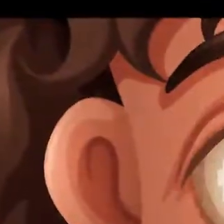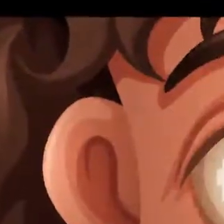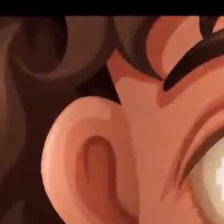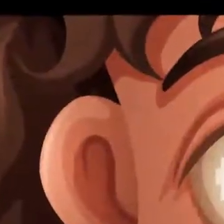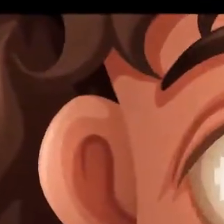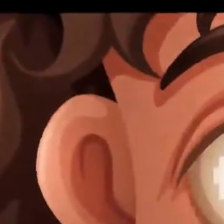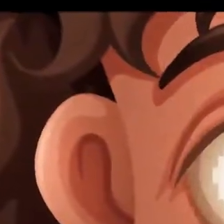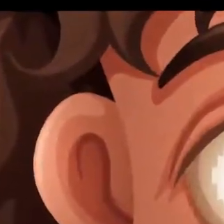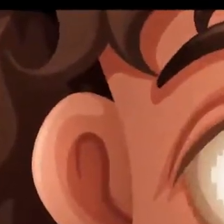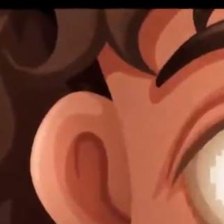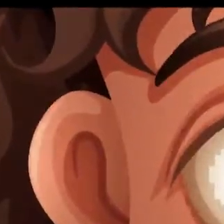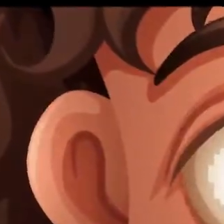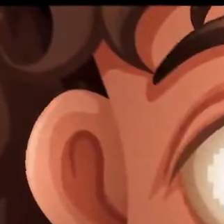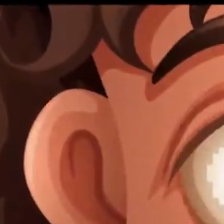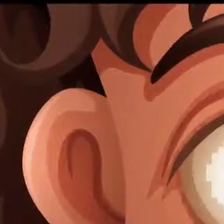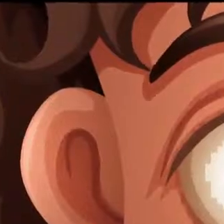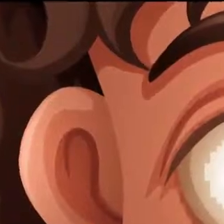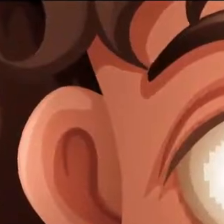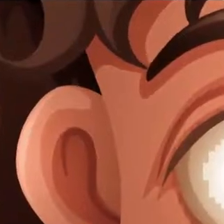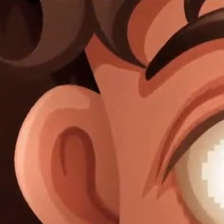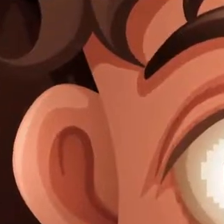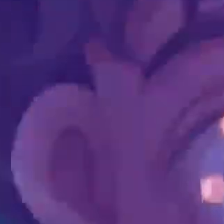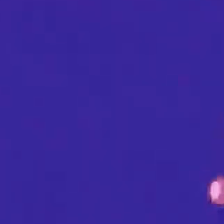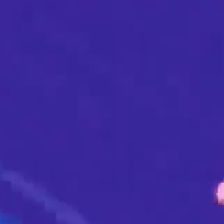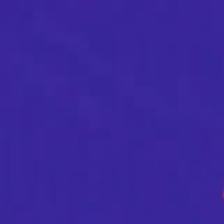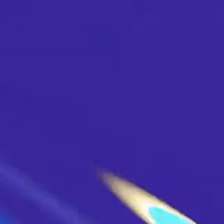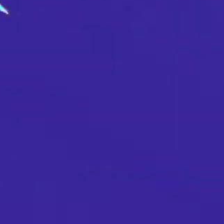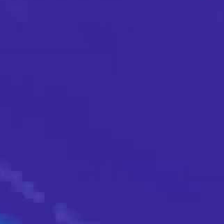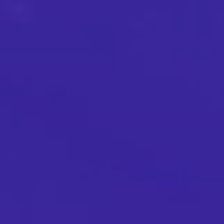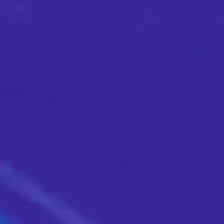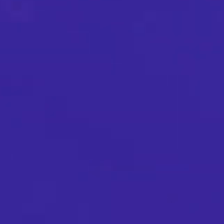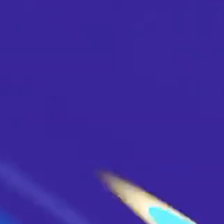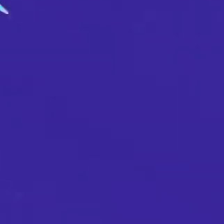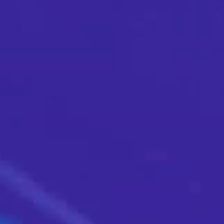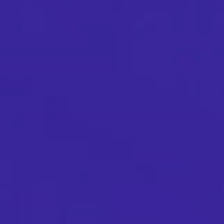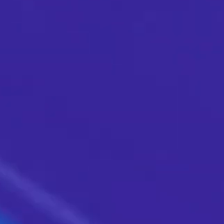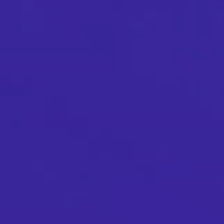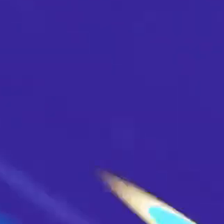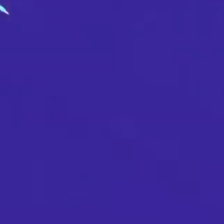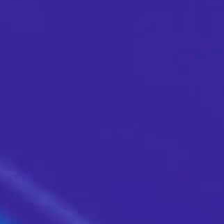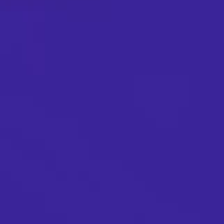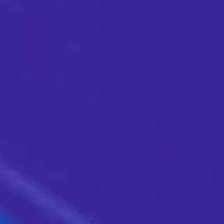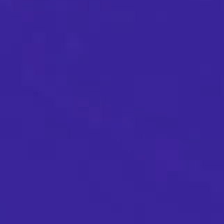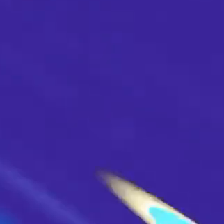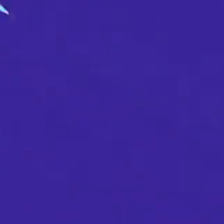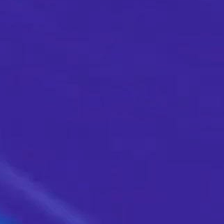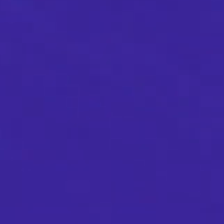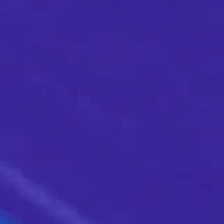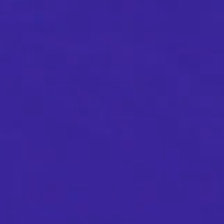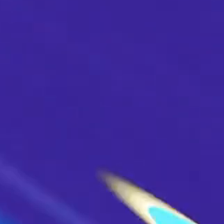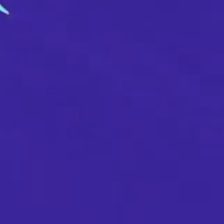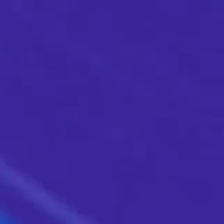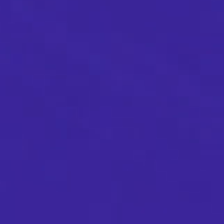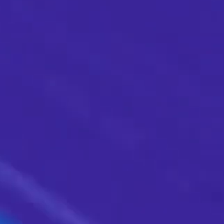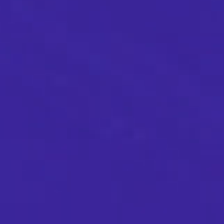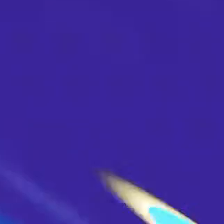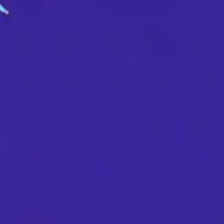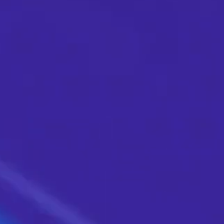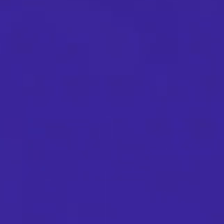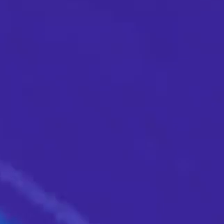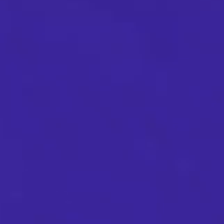travels into your body through your nose, mouth, and eyes, and then makes lots of copies of himself while he's in there, making a